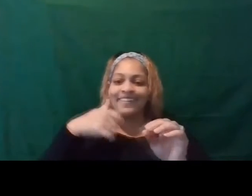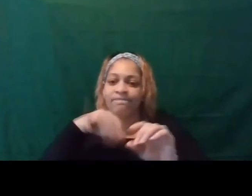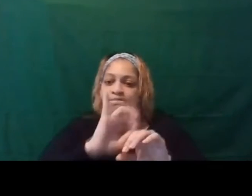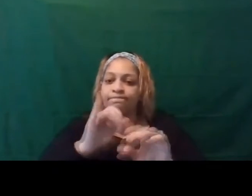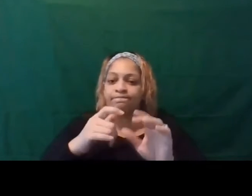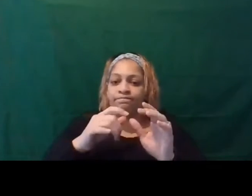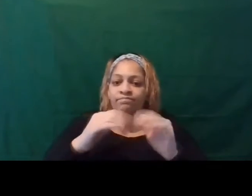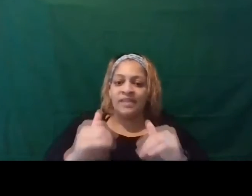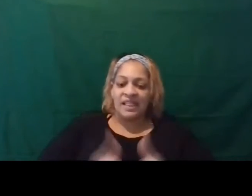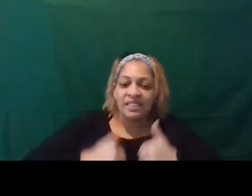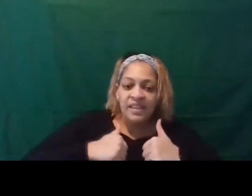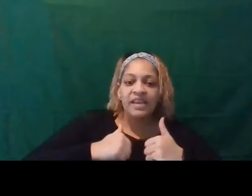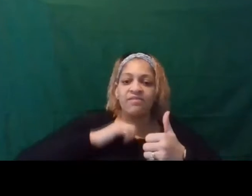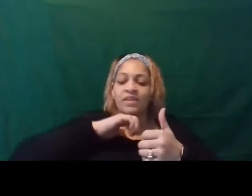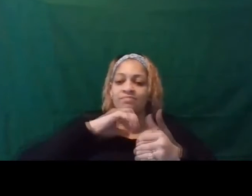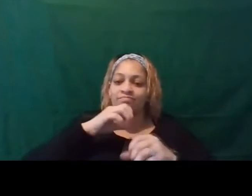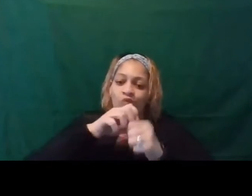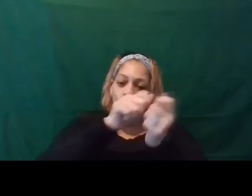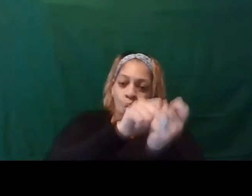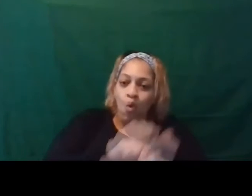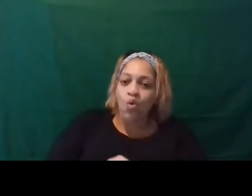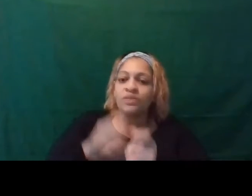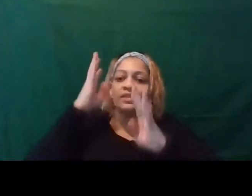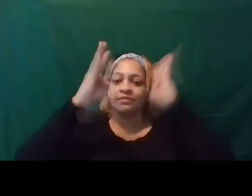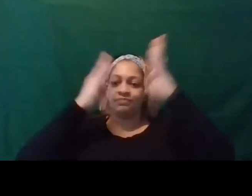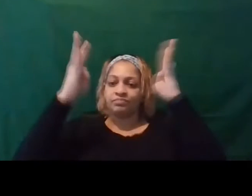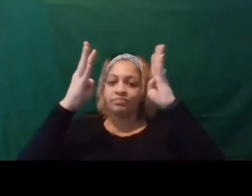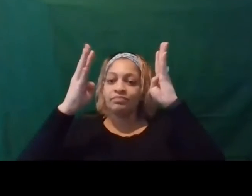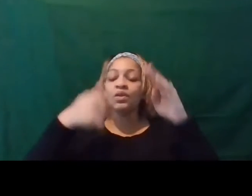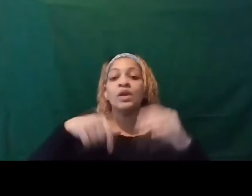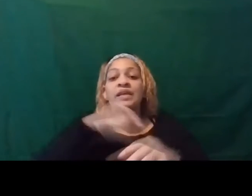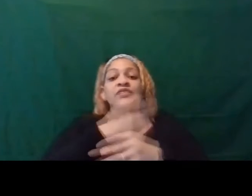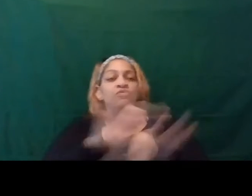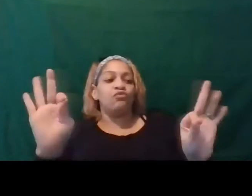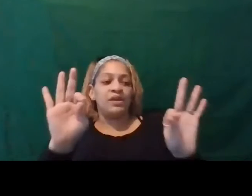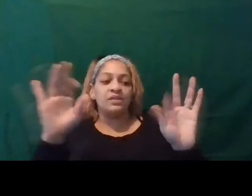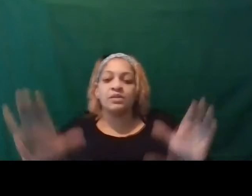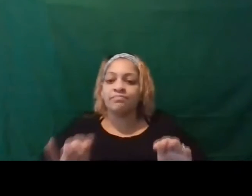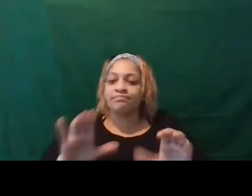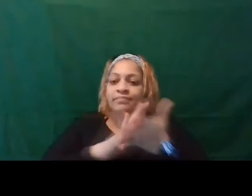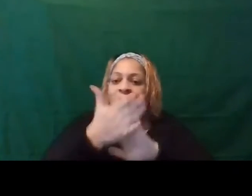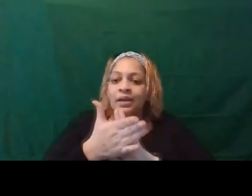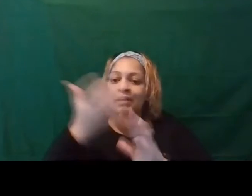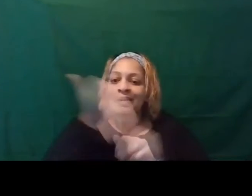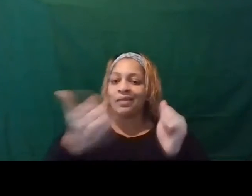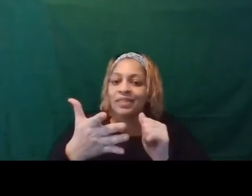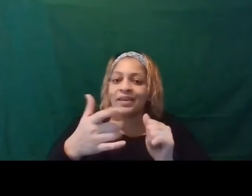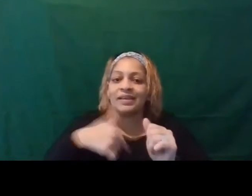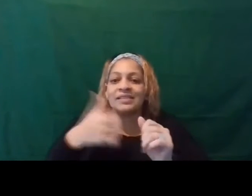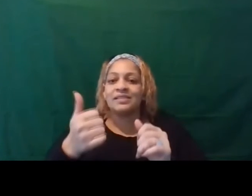borders the consciousness of creation. It is free to be what it is as love, as